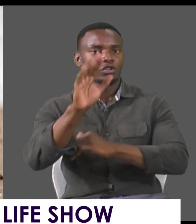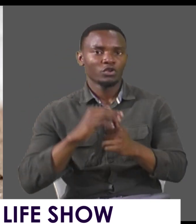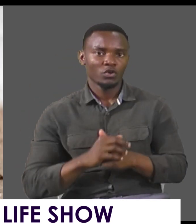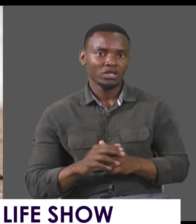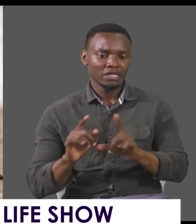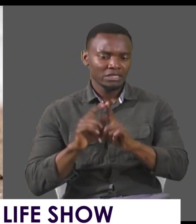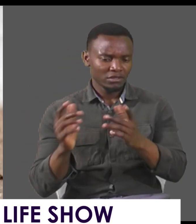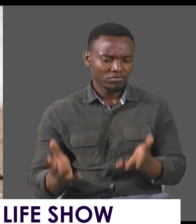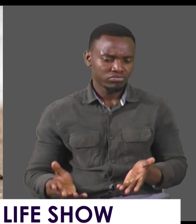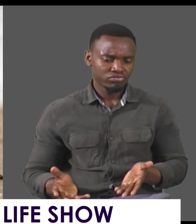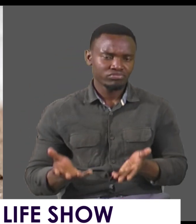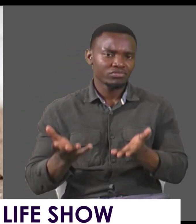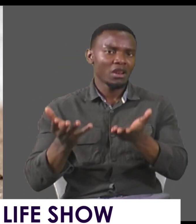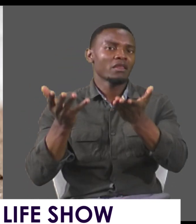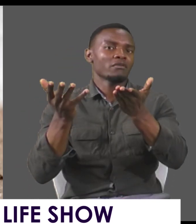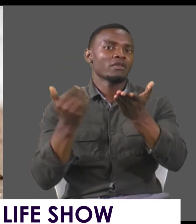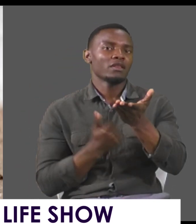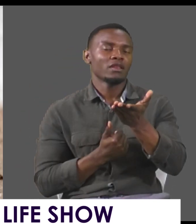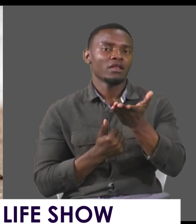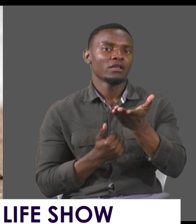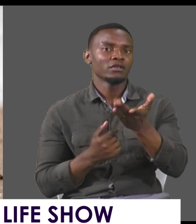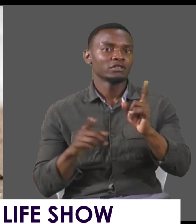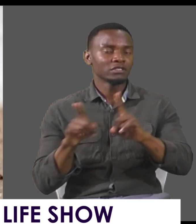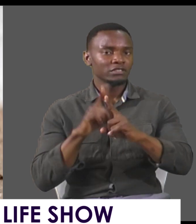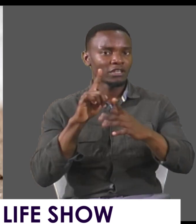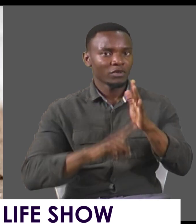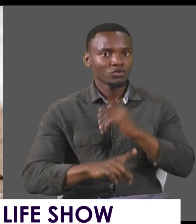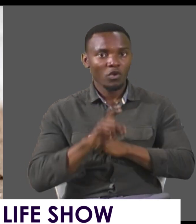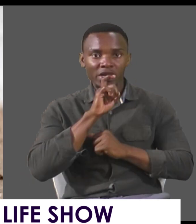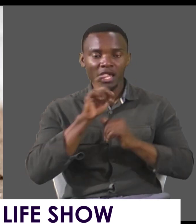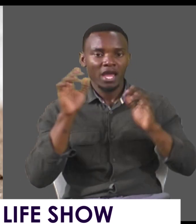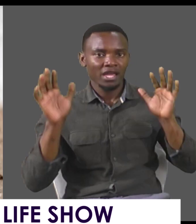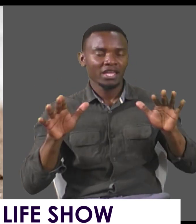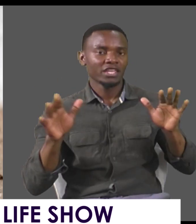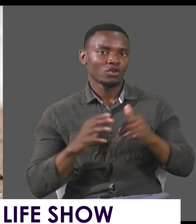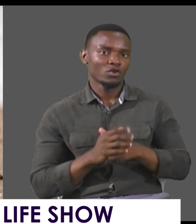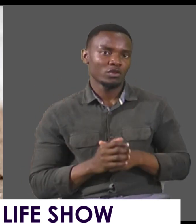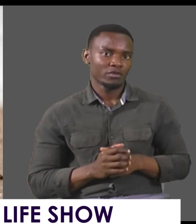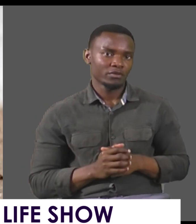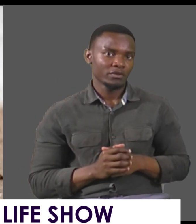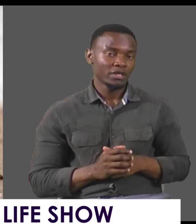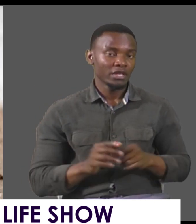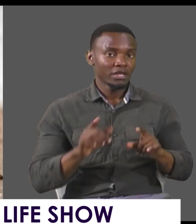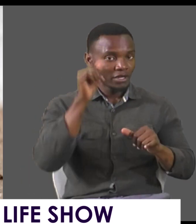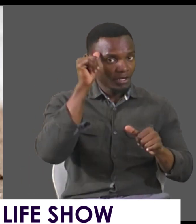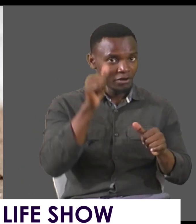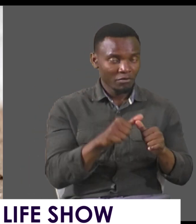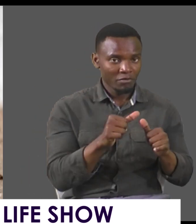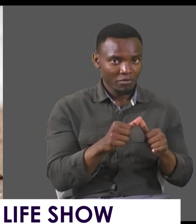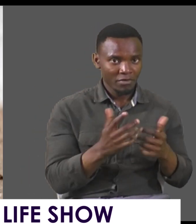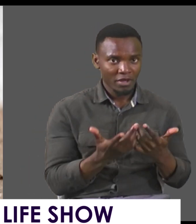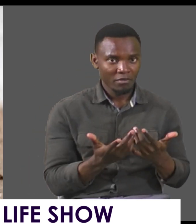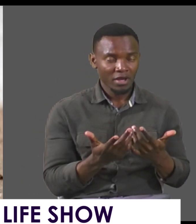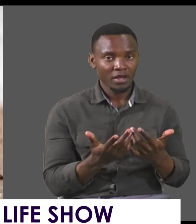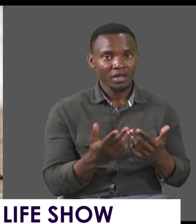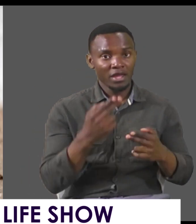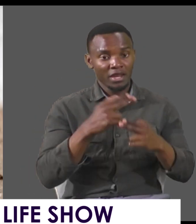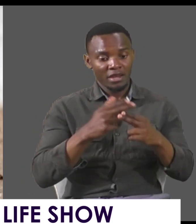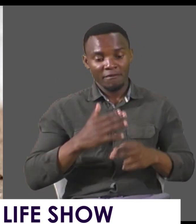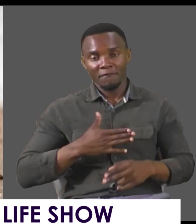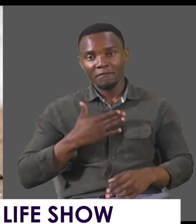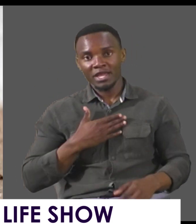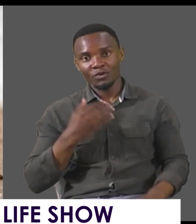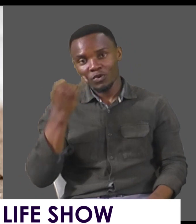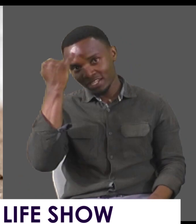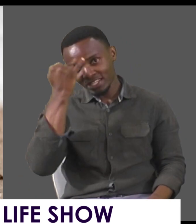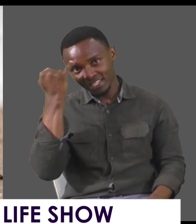eagle. Be agile. Live dogs are better than dead lions. My name is Simba. Thank